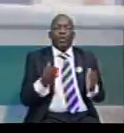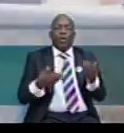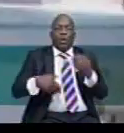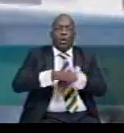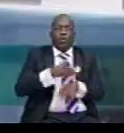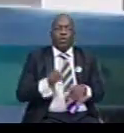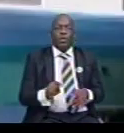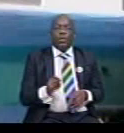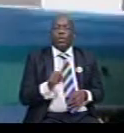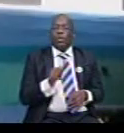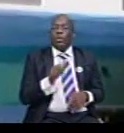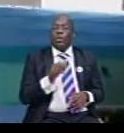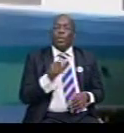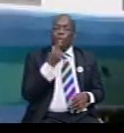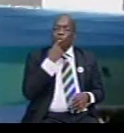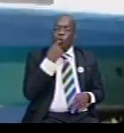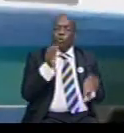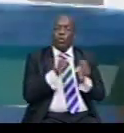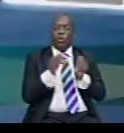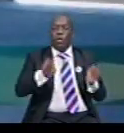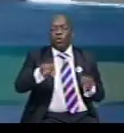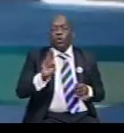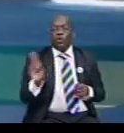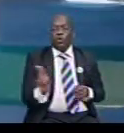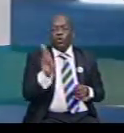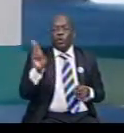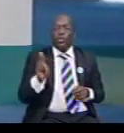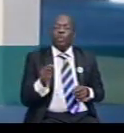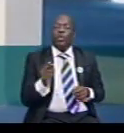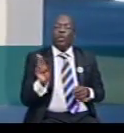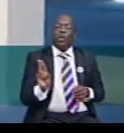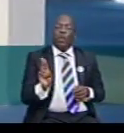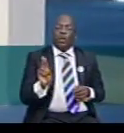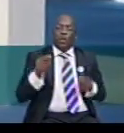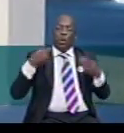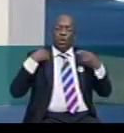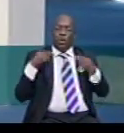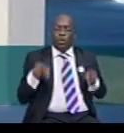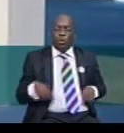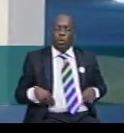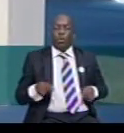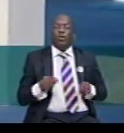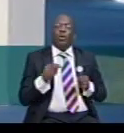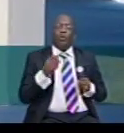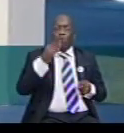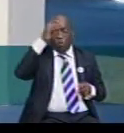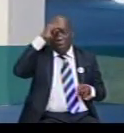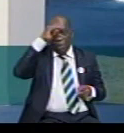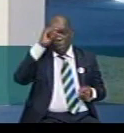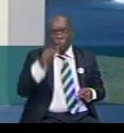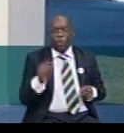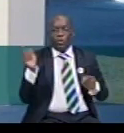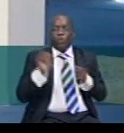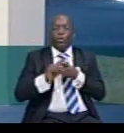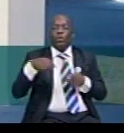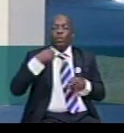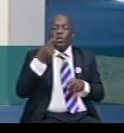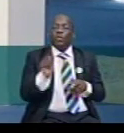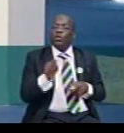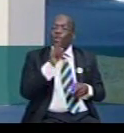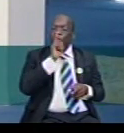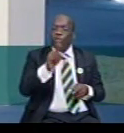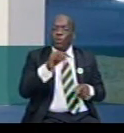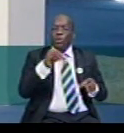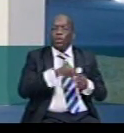using human wisdom and time wisdom to say the truth in a way